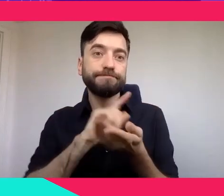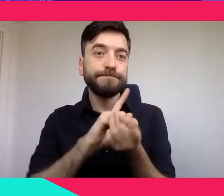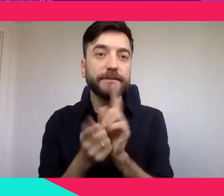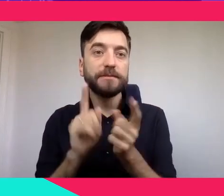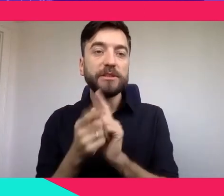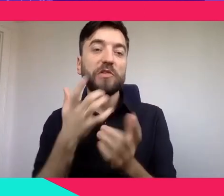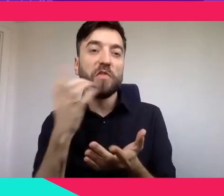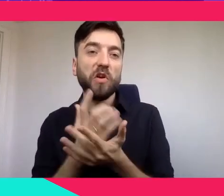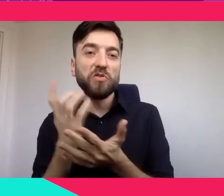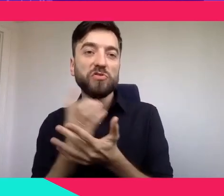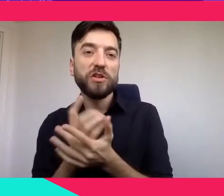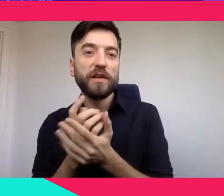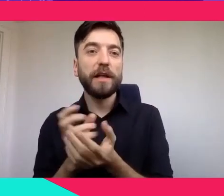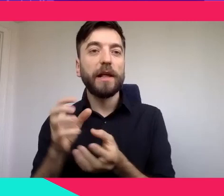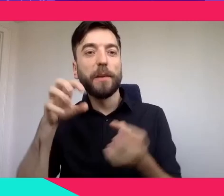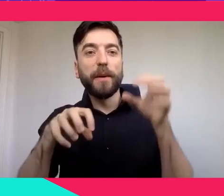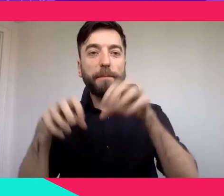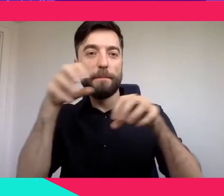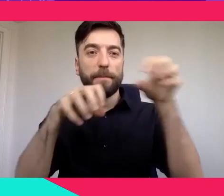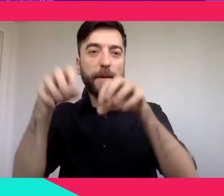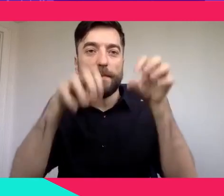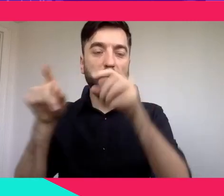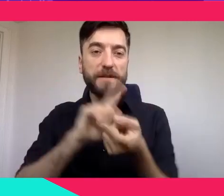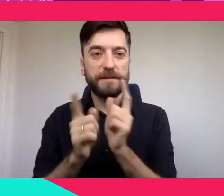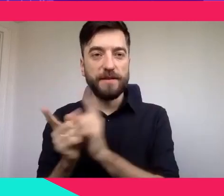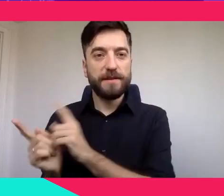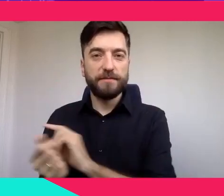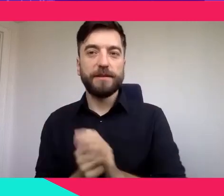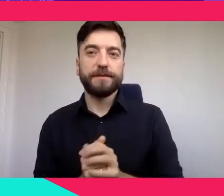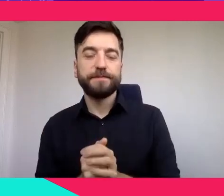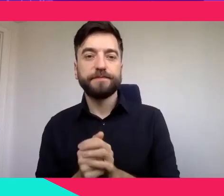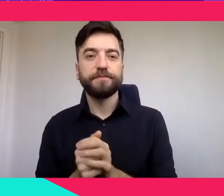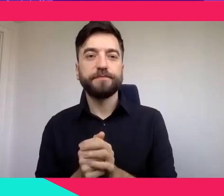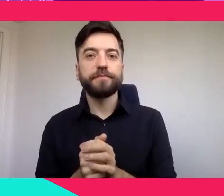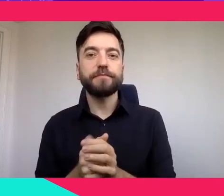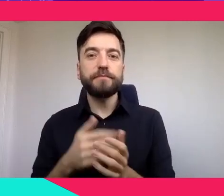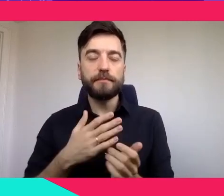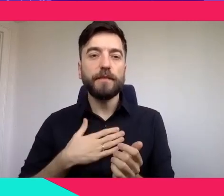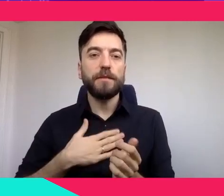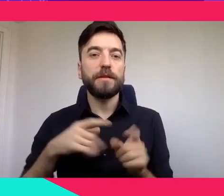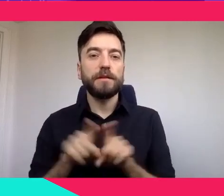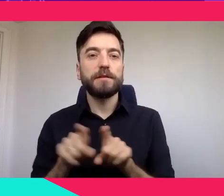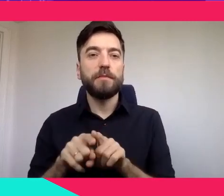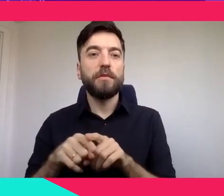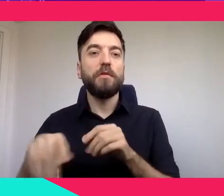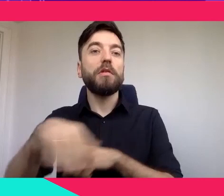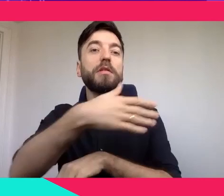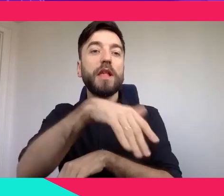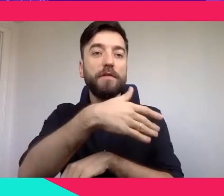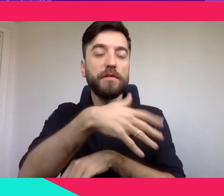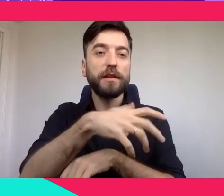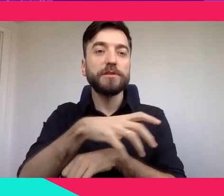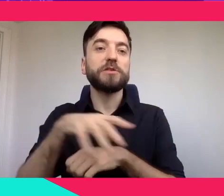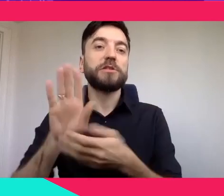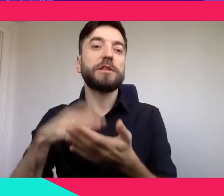And for instance, external platforms like Wikipedia are big users of our data set. And then finally,